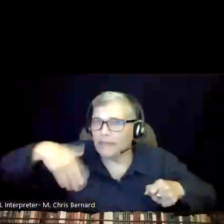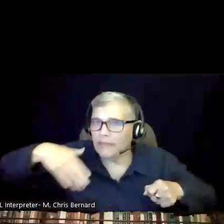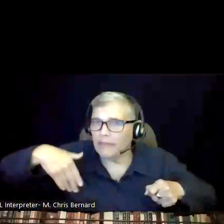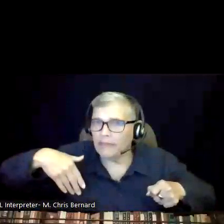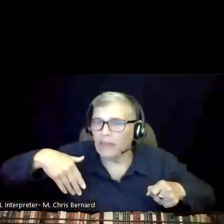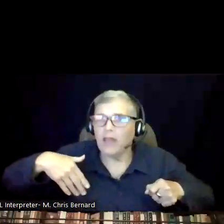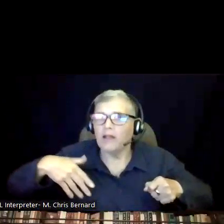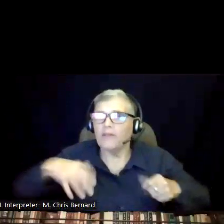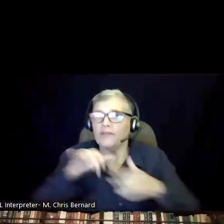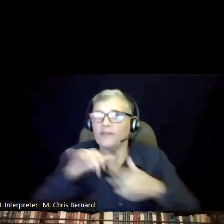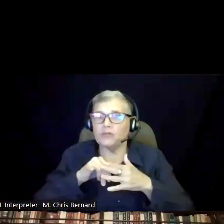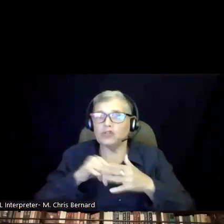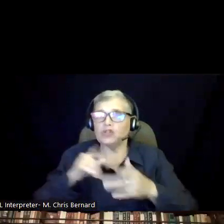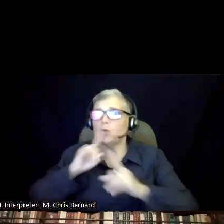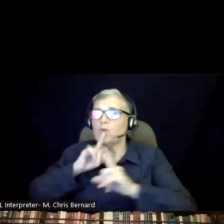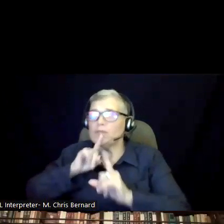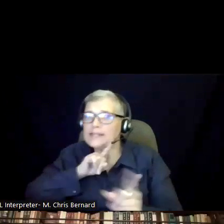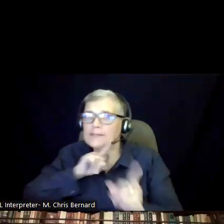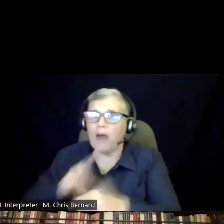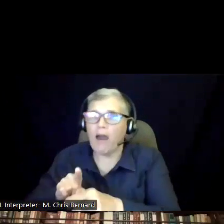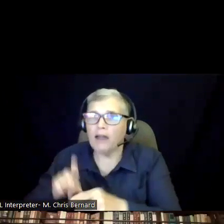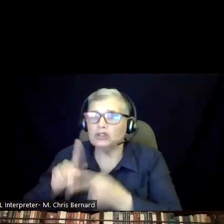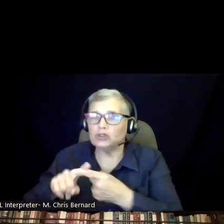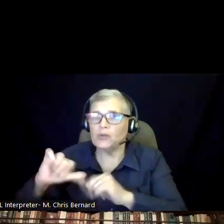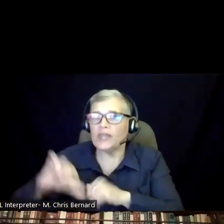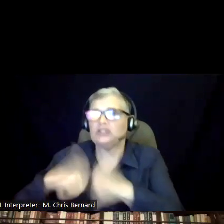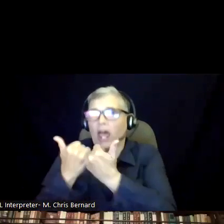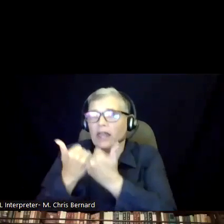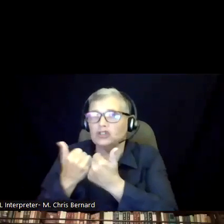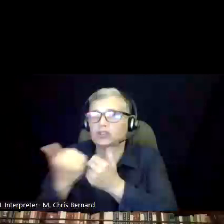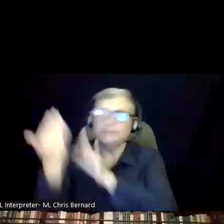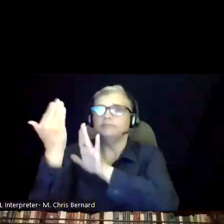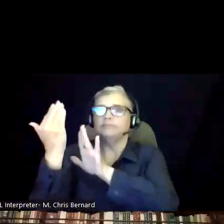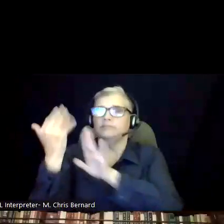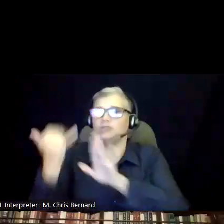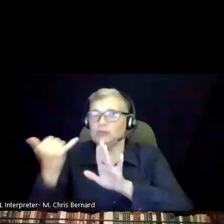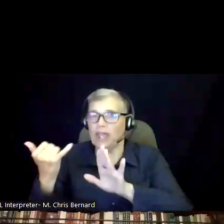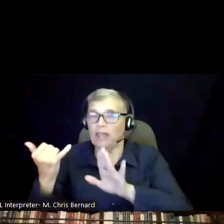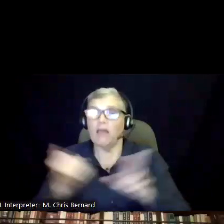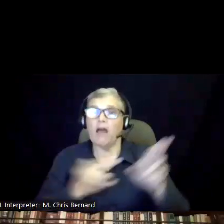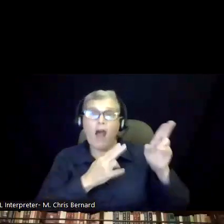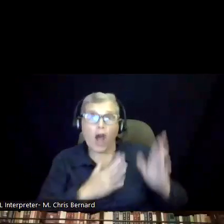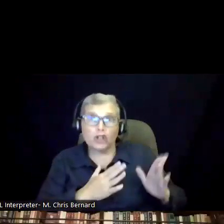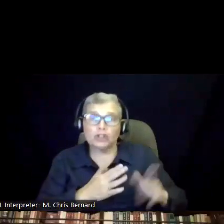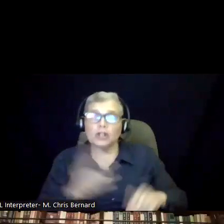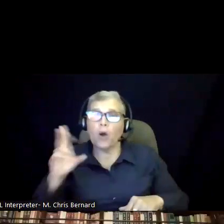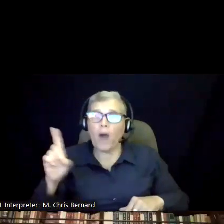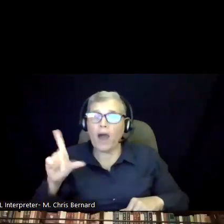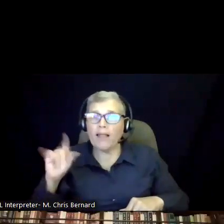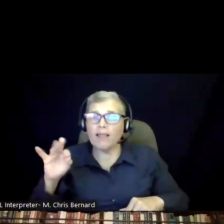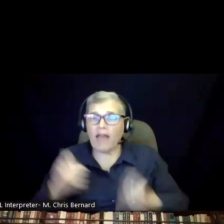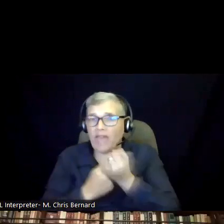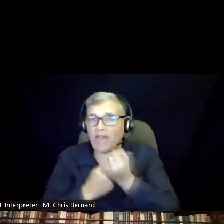facing today. And those challenges are up to us as hunters, as wildlife advocates,